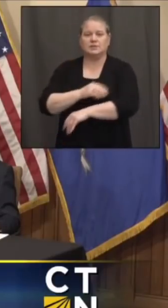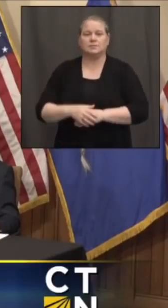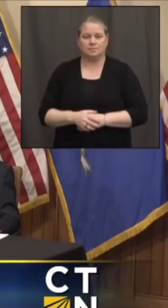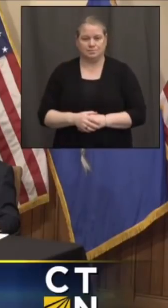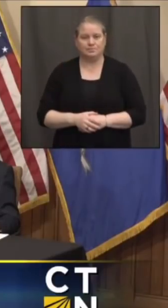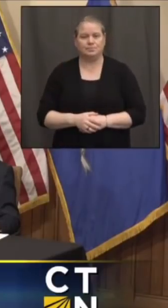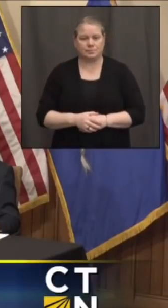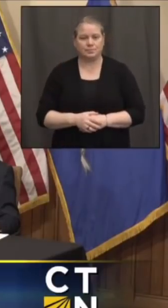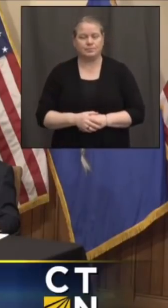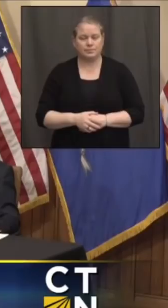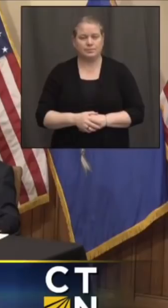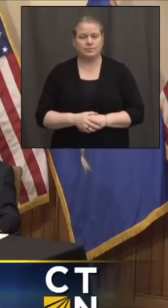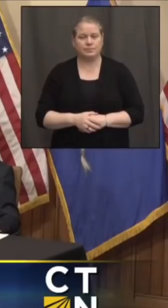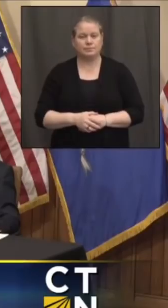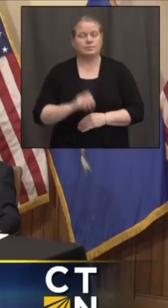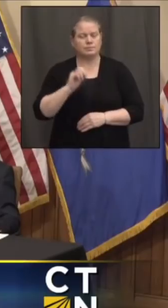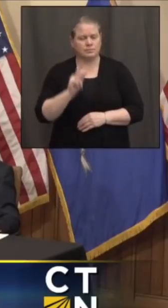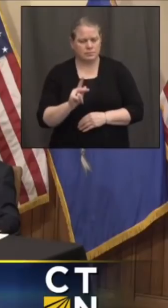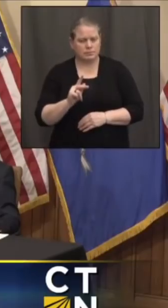And Dr. Gifford,